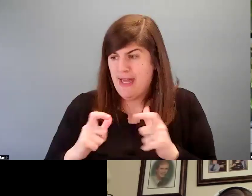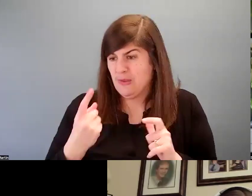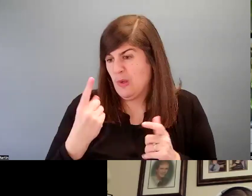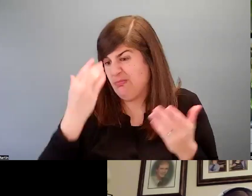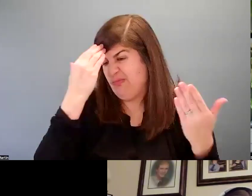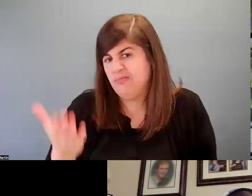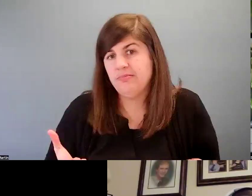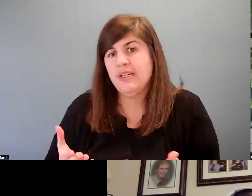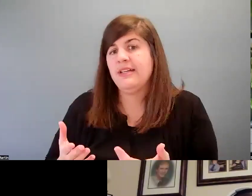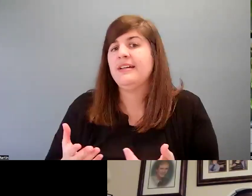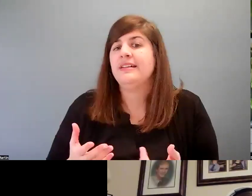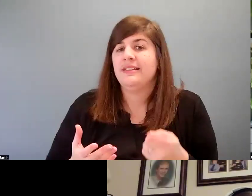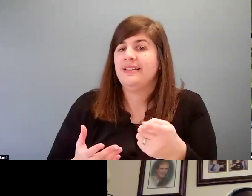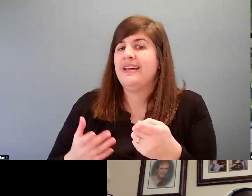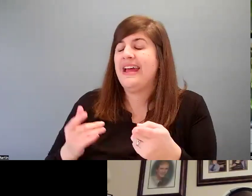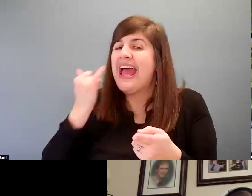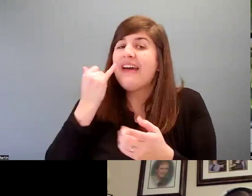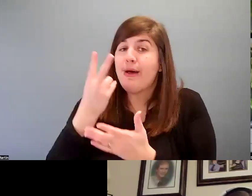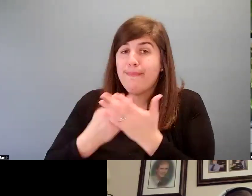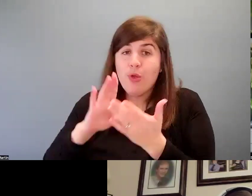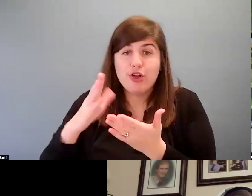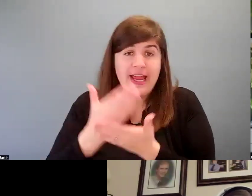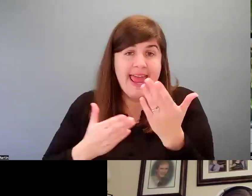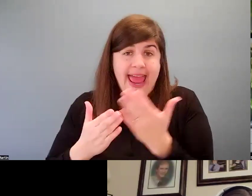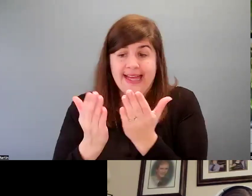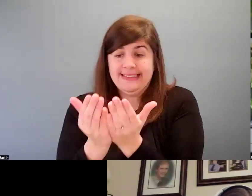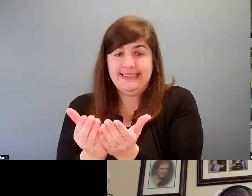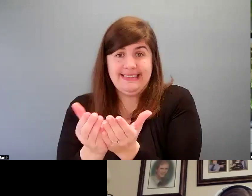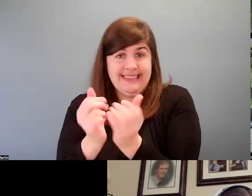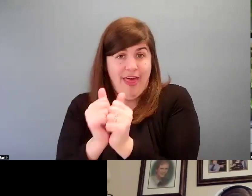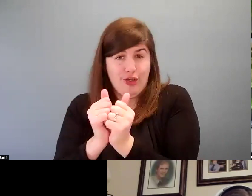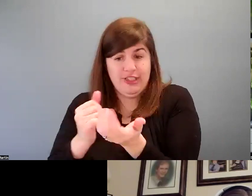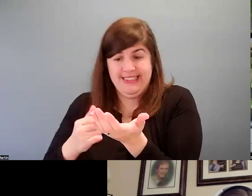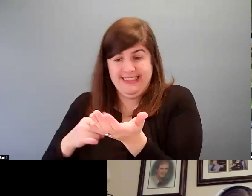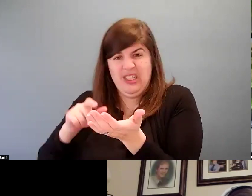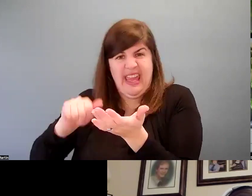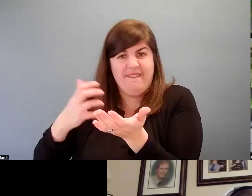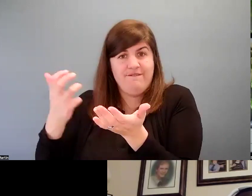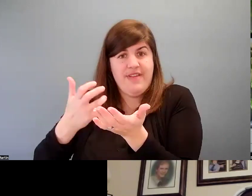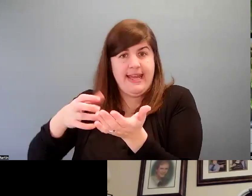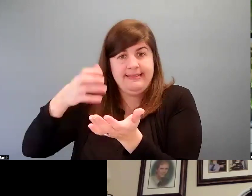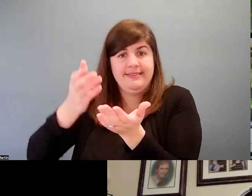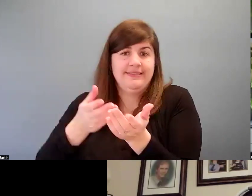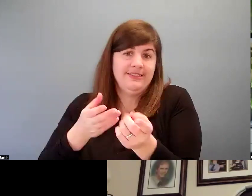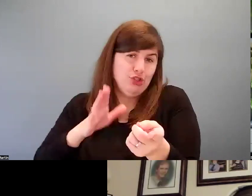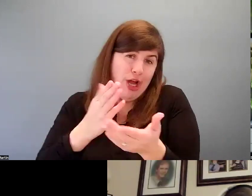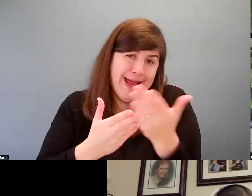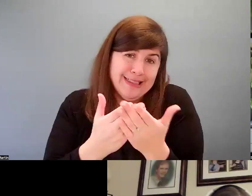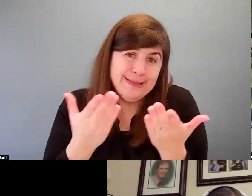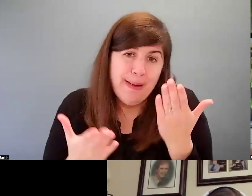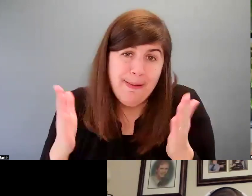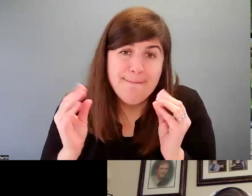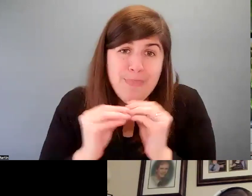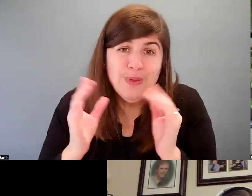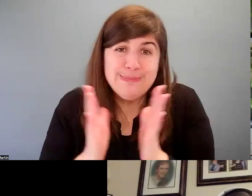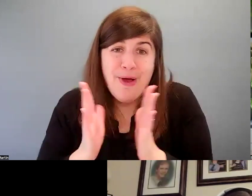The biggest tarantula is like if you cup both your hands together, is about that big. Um, or at least my hands. I don't know. Your hands might be smaller than my hands,